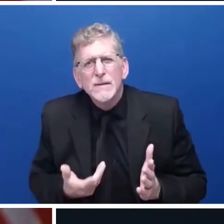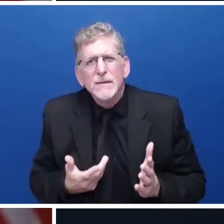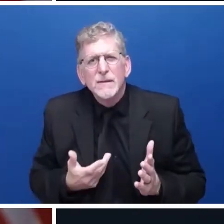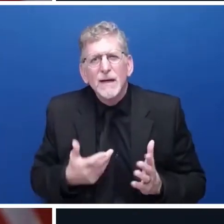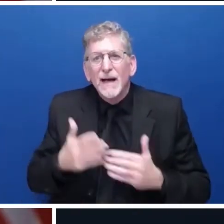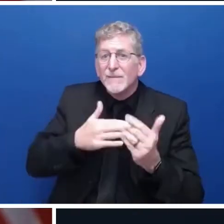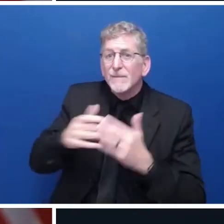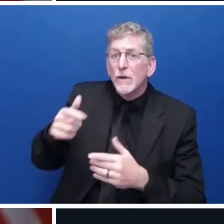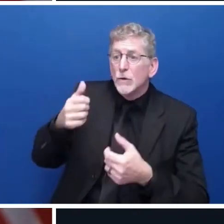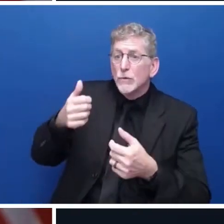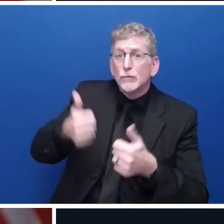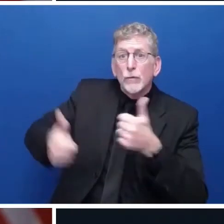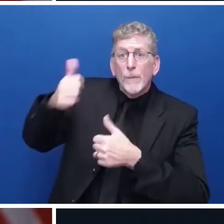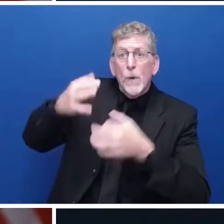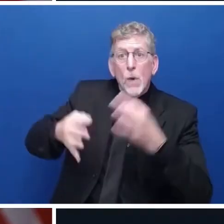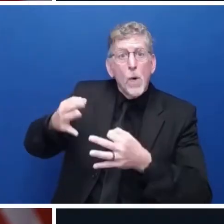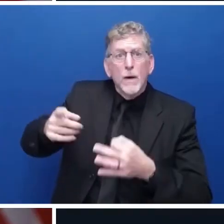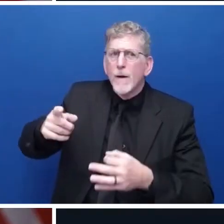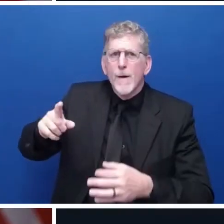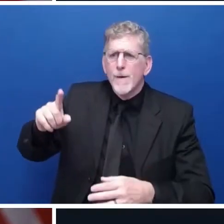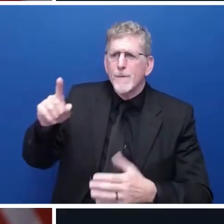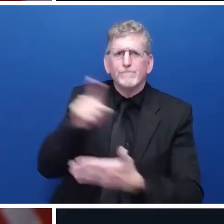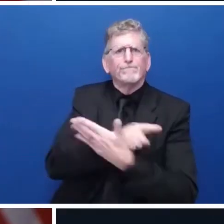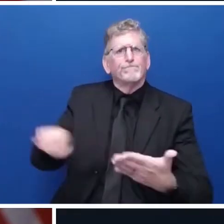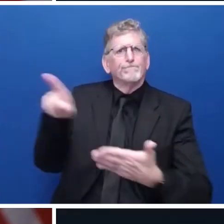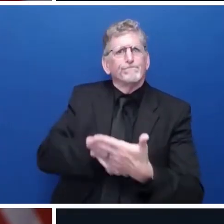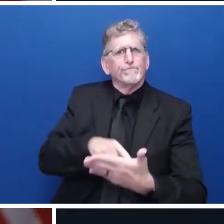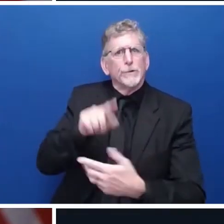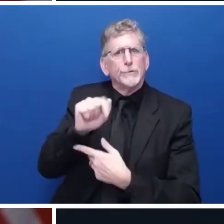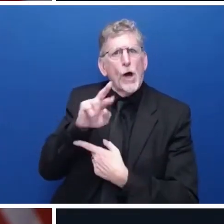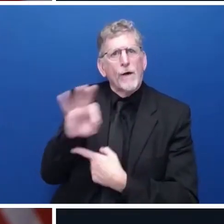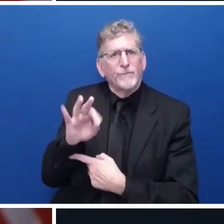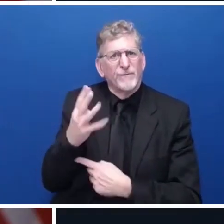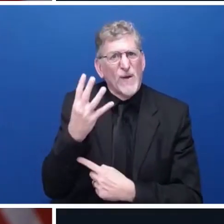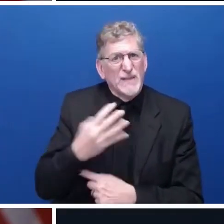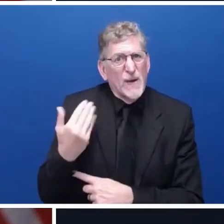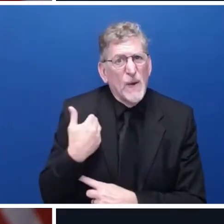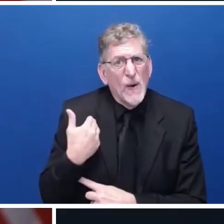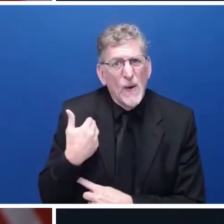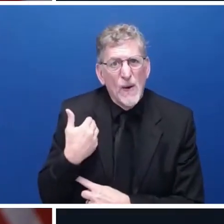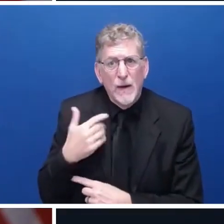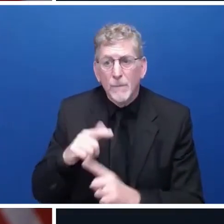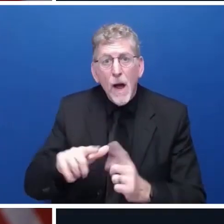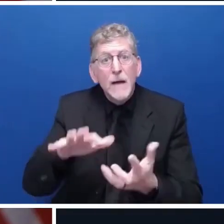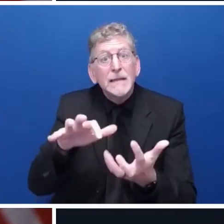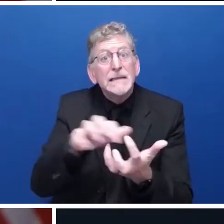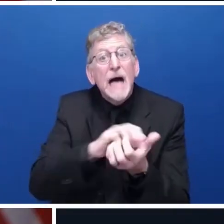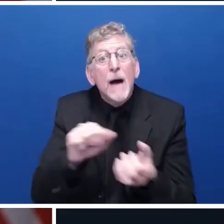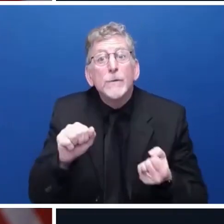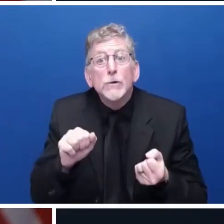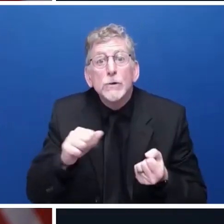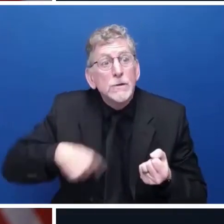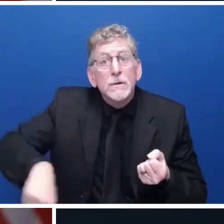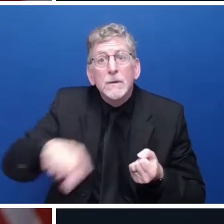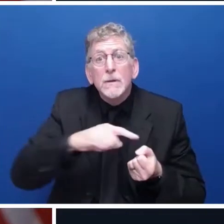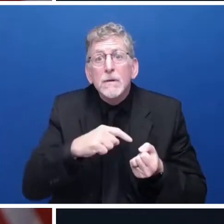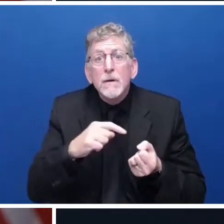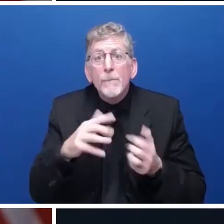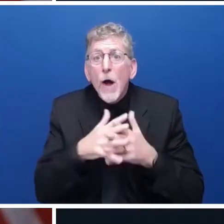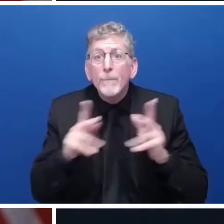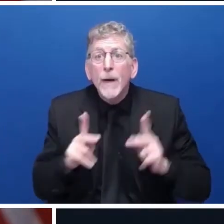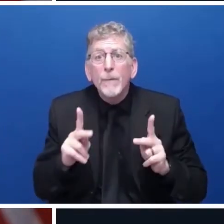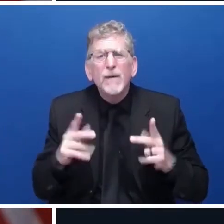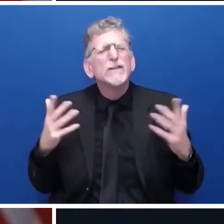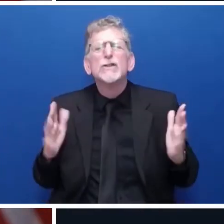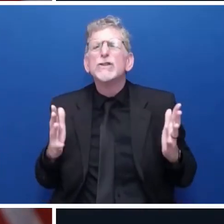done. Meanwhile, the president is planning for new tariffs, another massive tax hike on you and